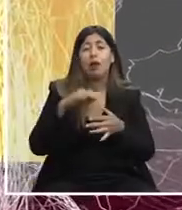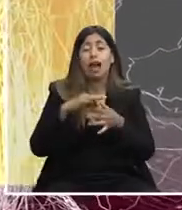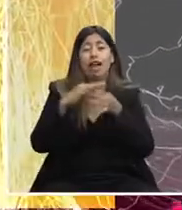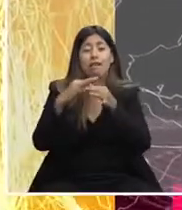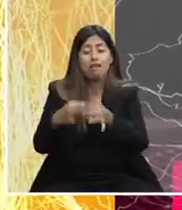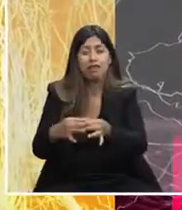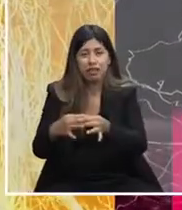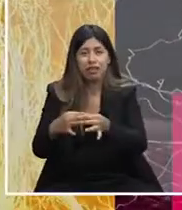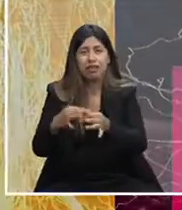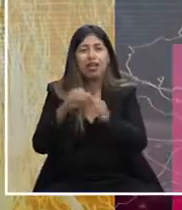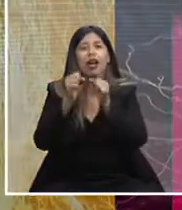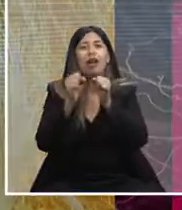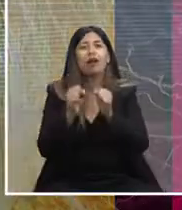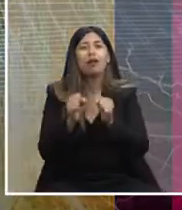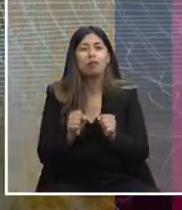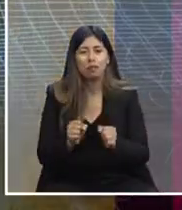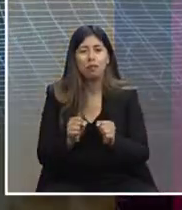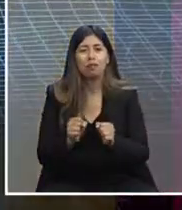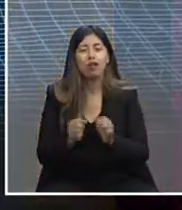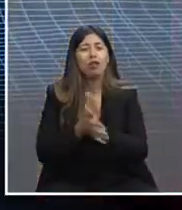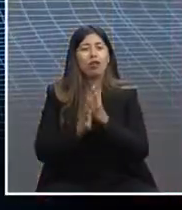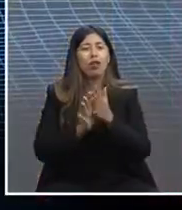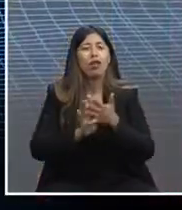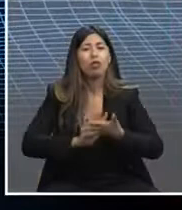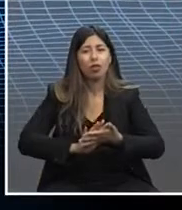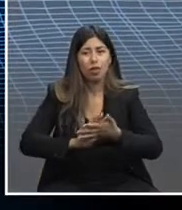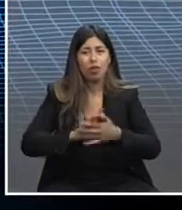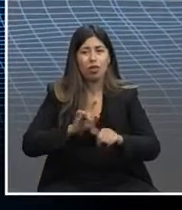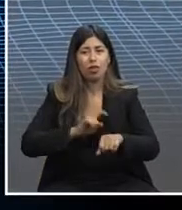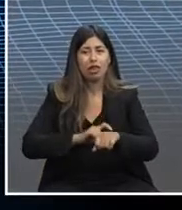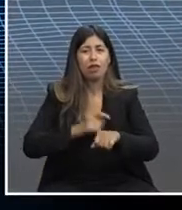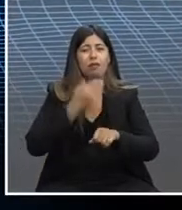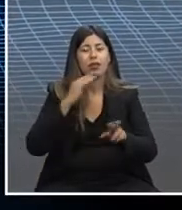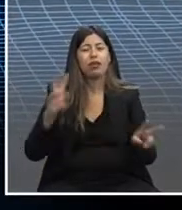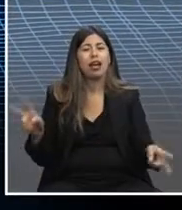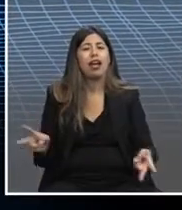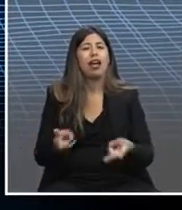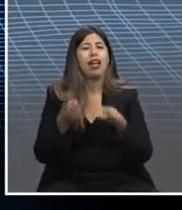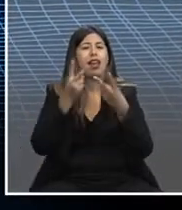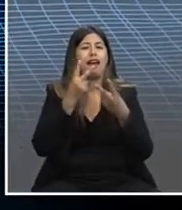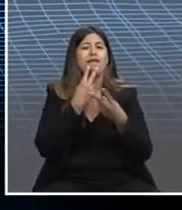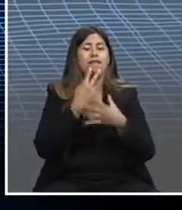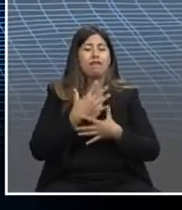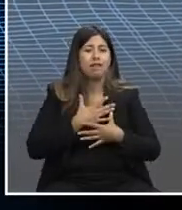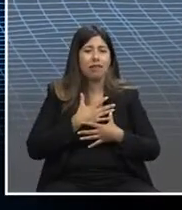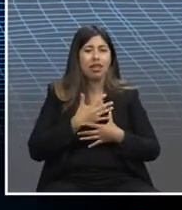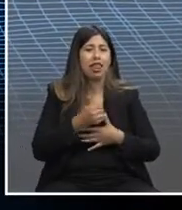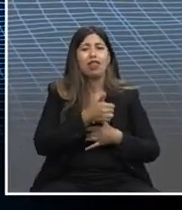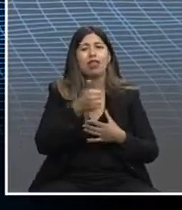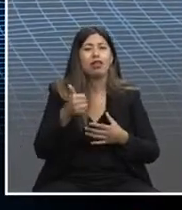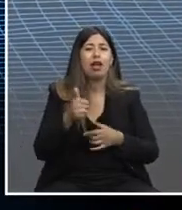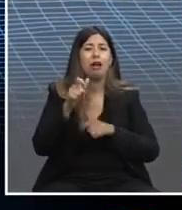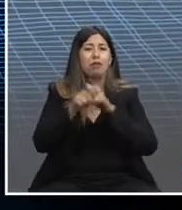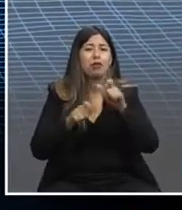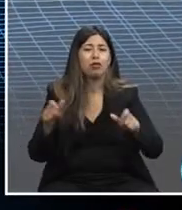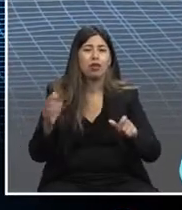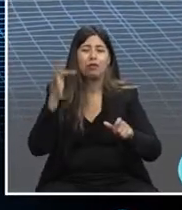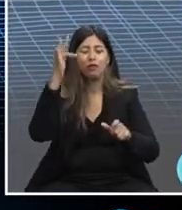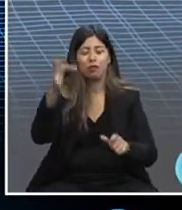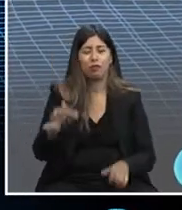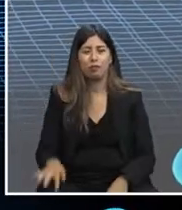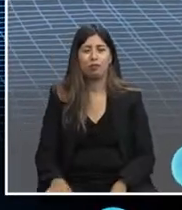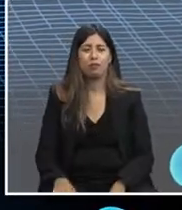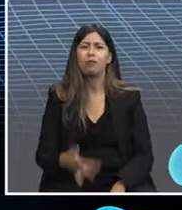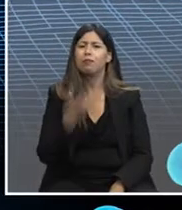all the value in all the lives of every future generation, or in many other terms, because in expectation,